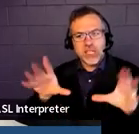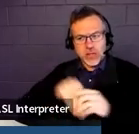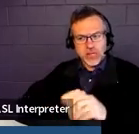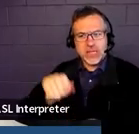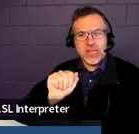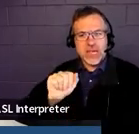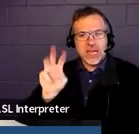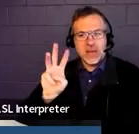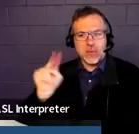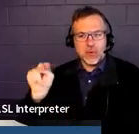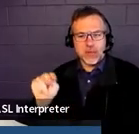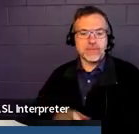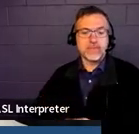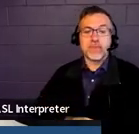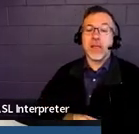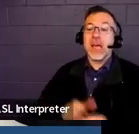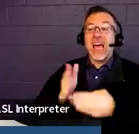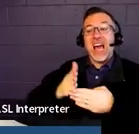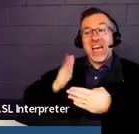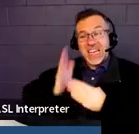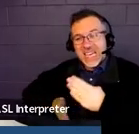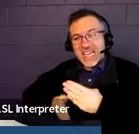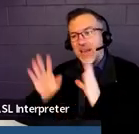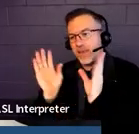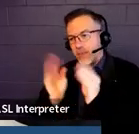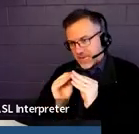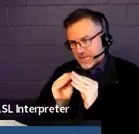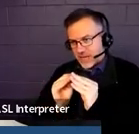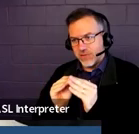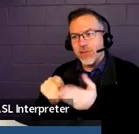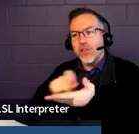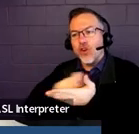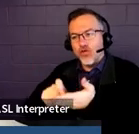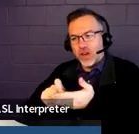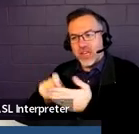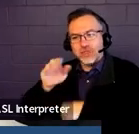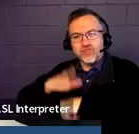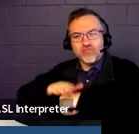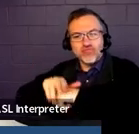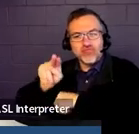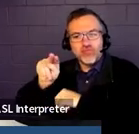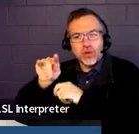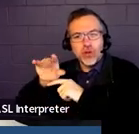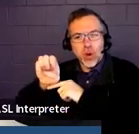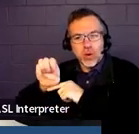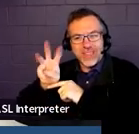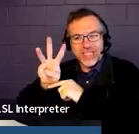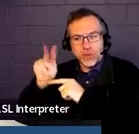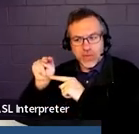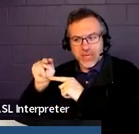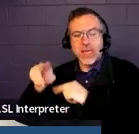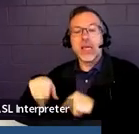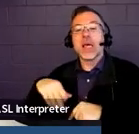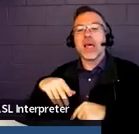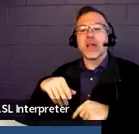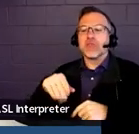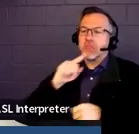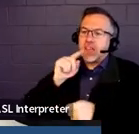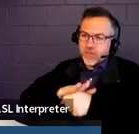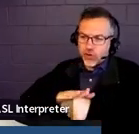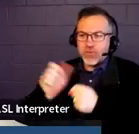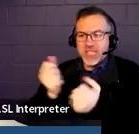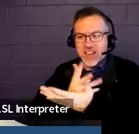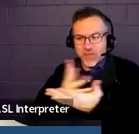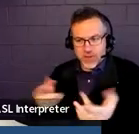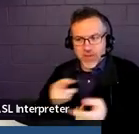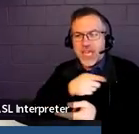side, at the end of the meeting, your written notice that goes out confirms everything that was discussed.